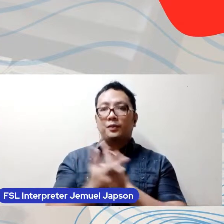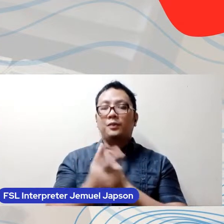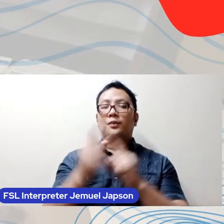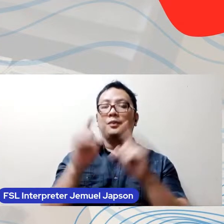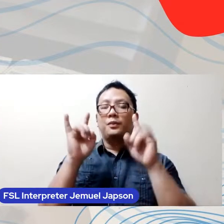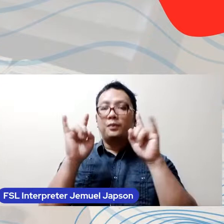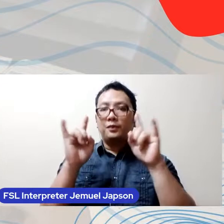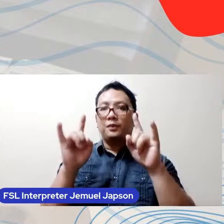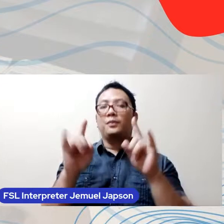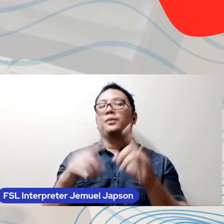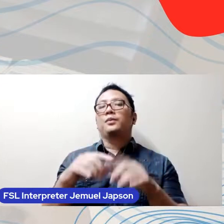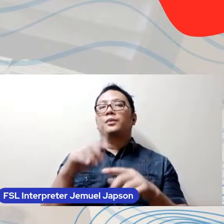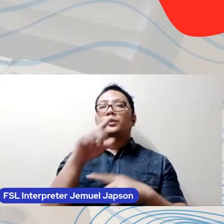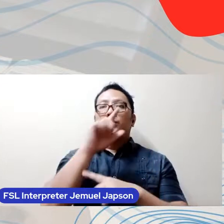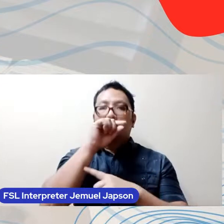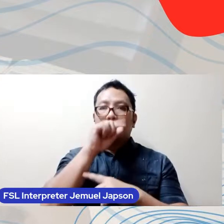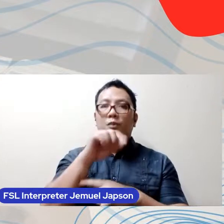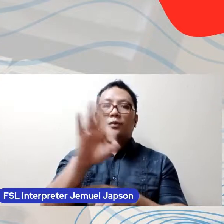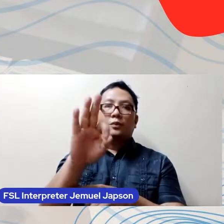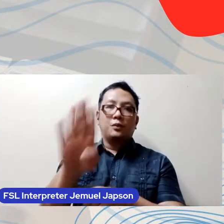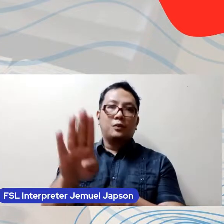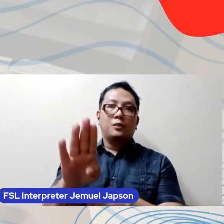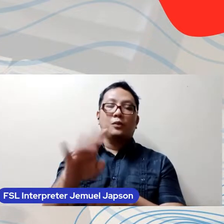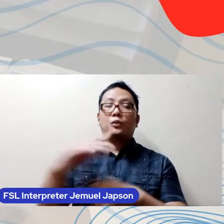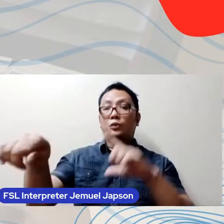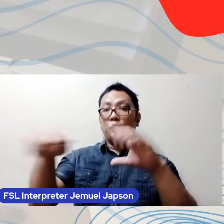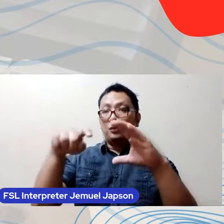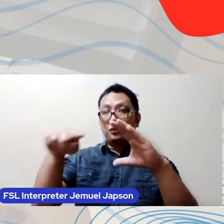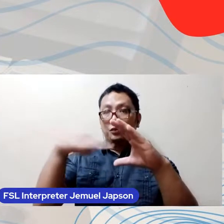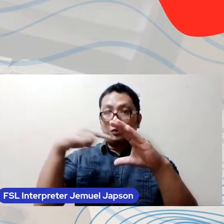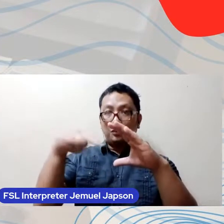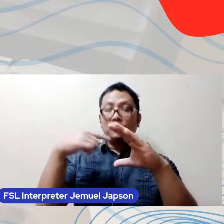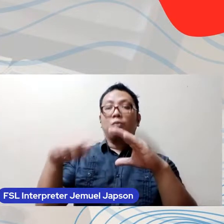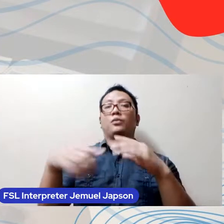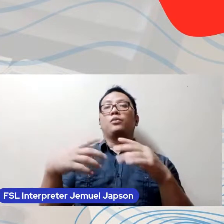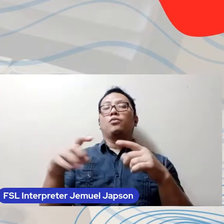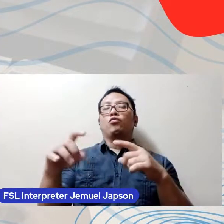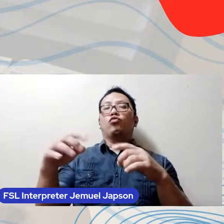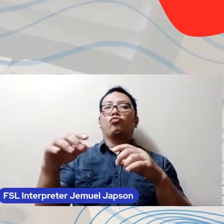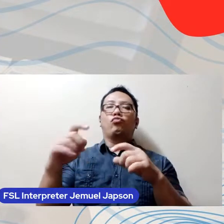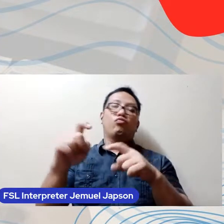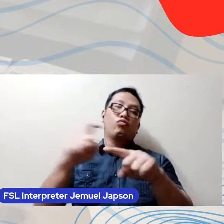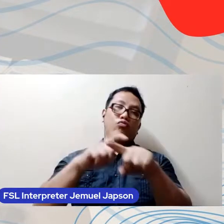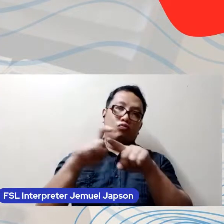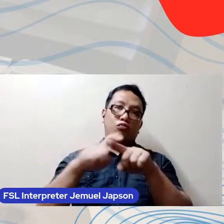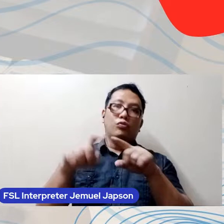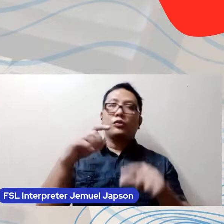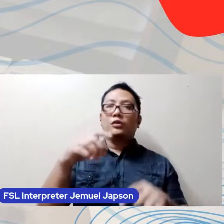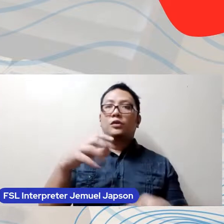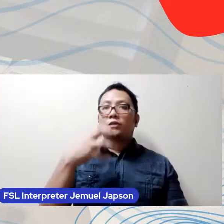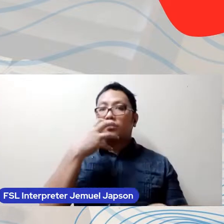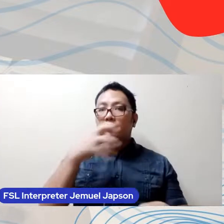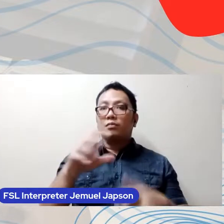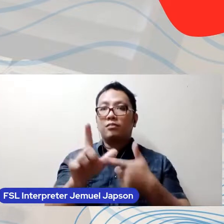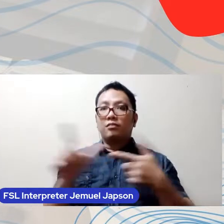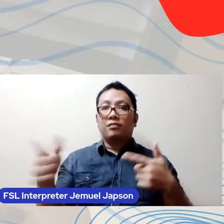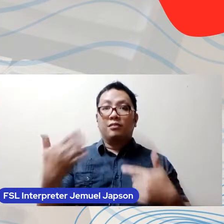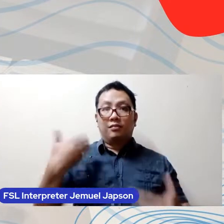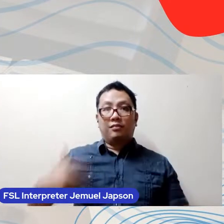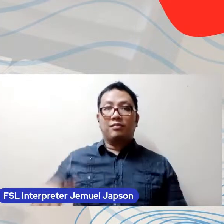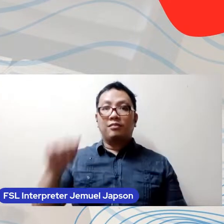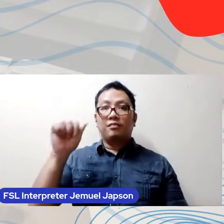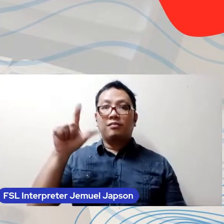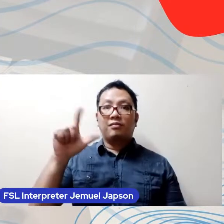Twitter, and maaari rin po kayong mag-text sa aming mga hotlines na naka-flash sa screen. Ako nga po pala si Alexa Yadaw,